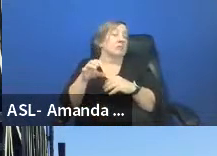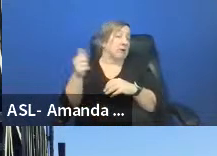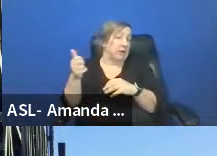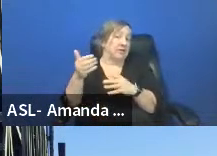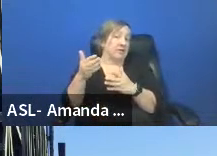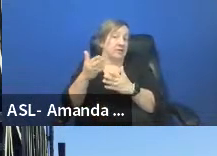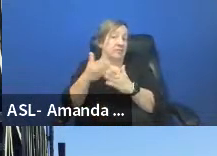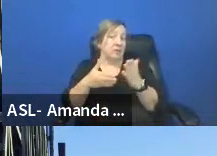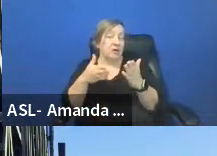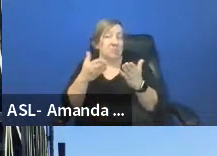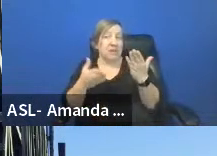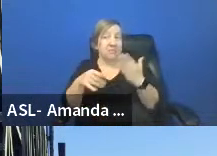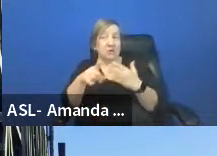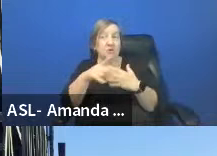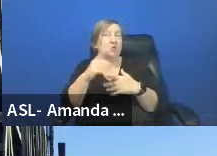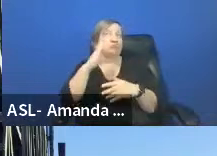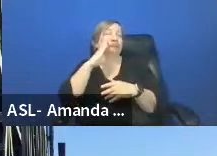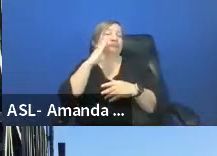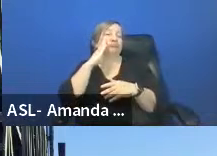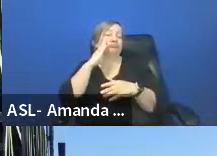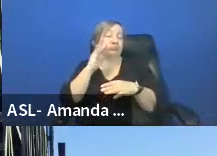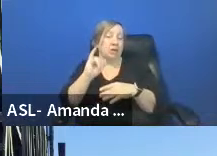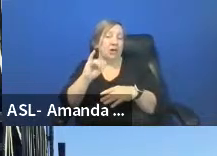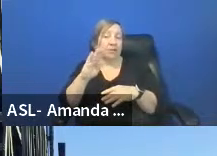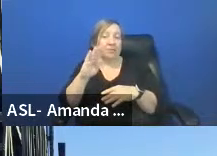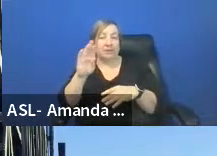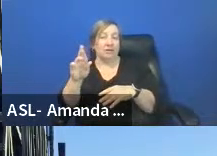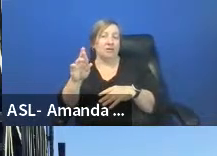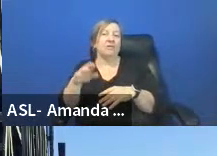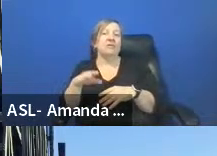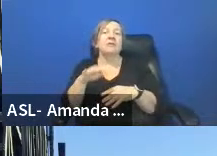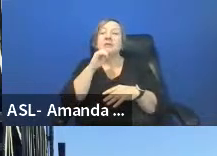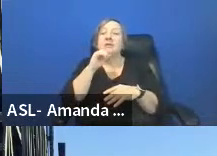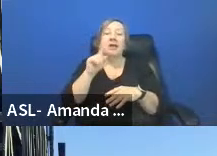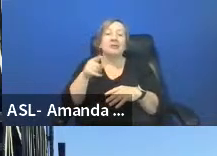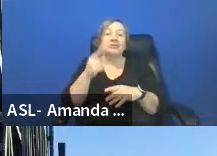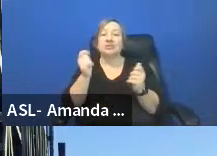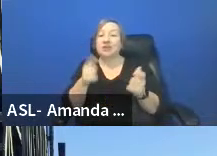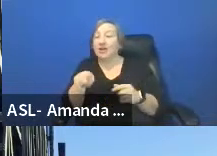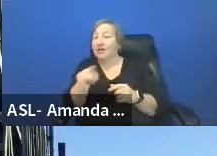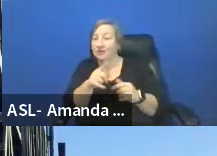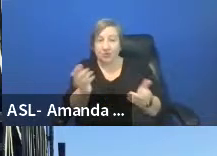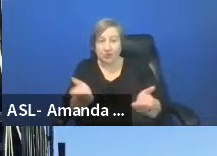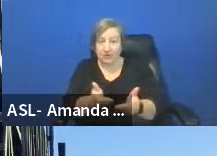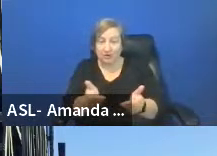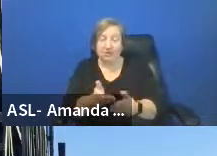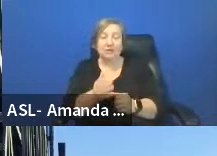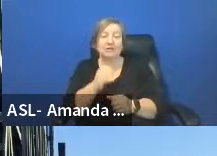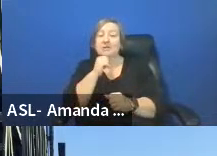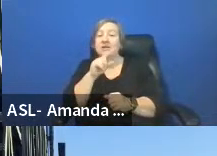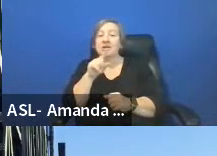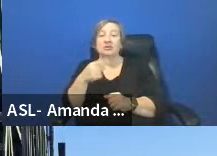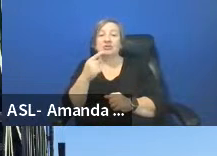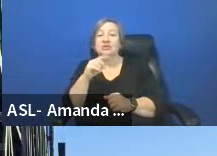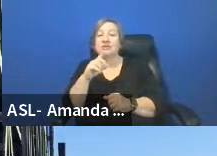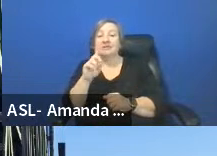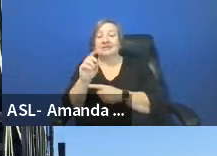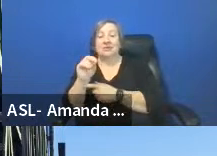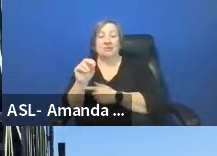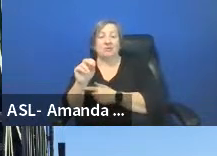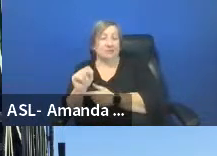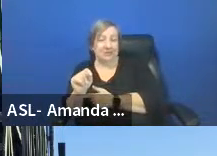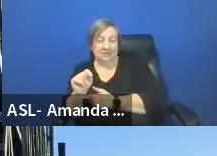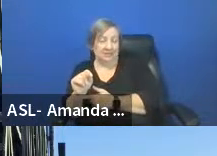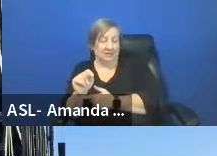you're probably all used to hearing on IBR. It is not just all of you in this room. It is not just the DOTs.